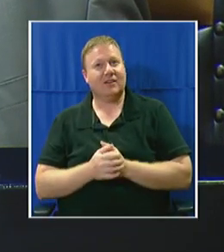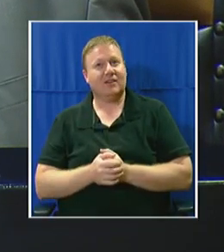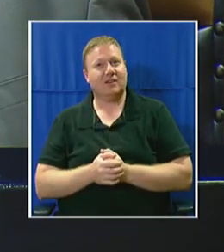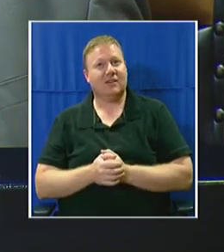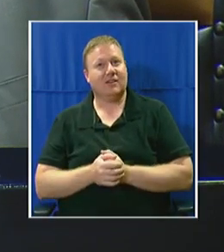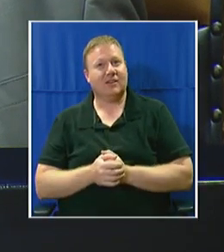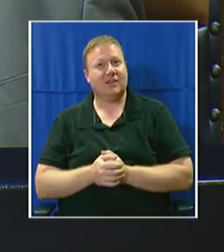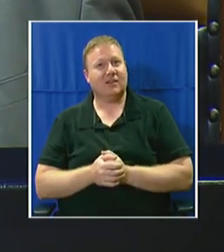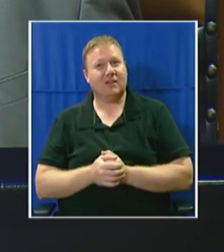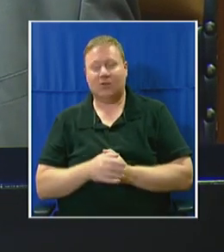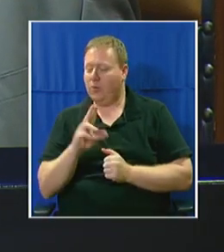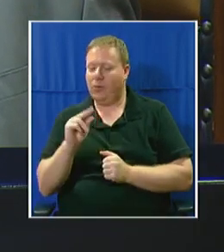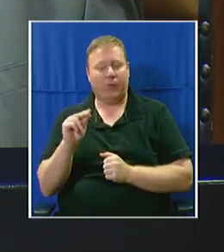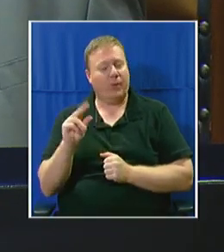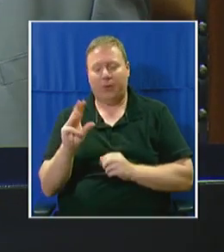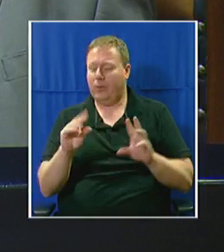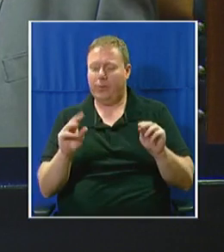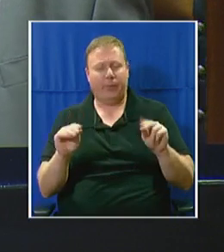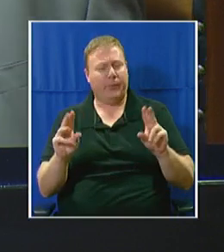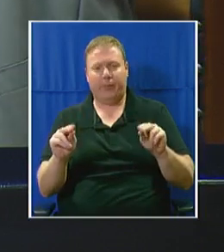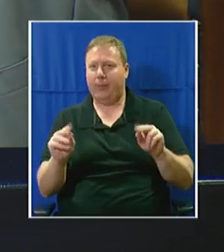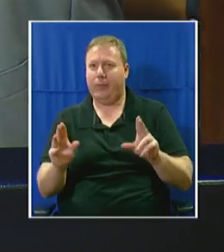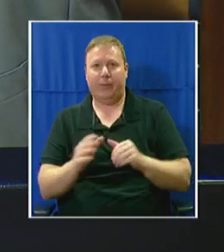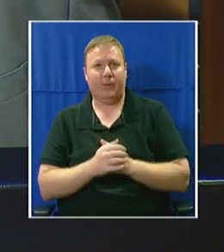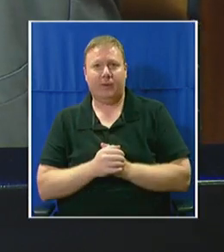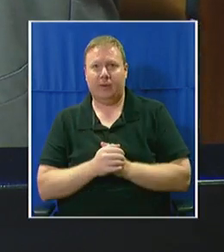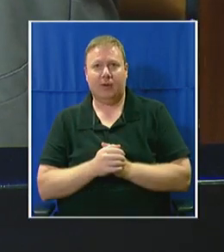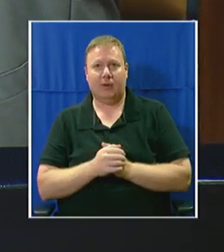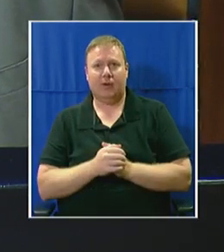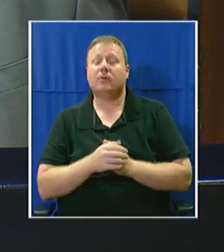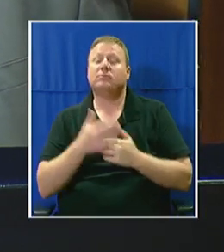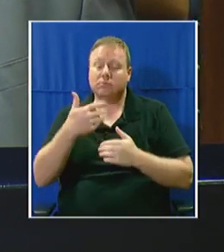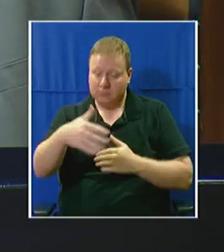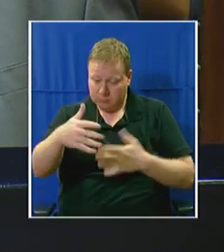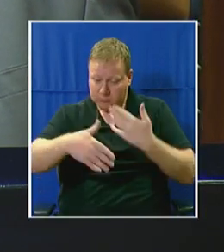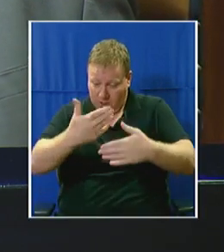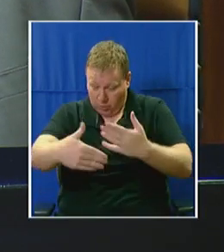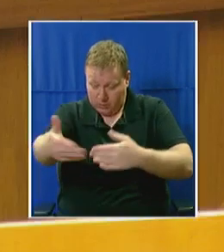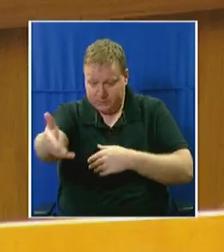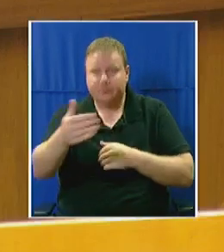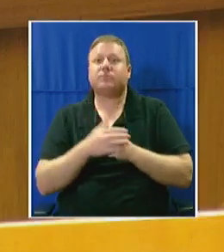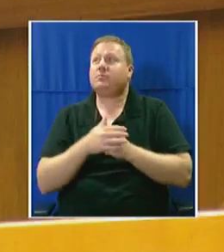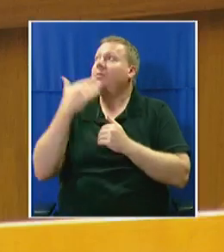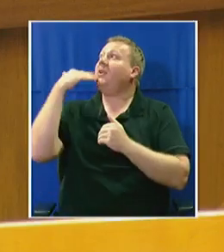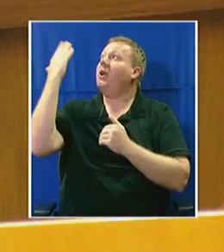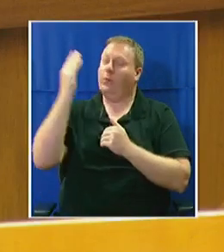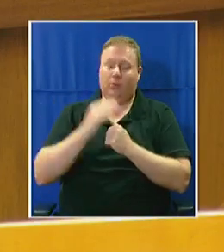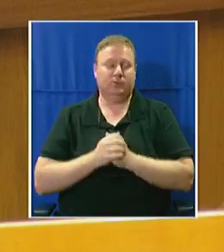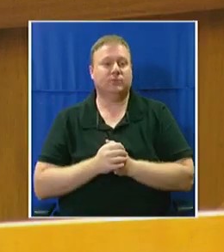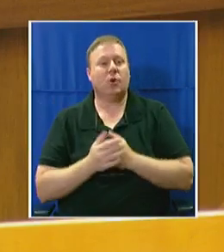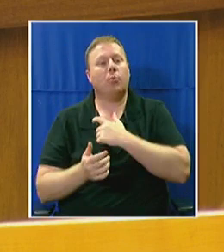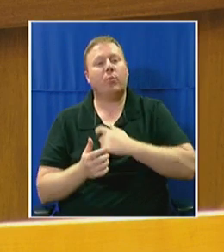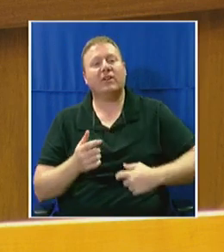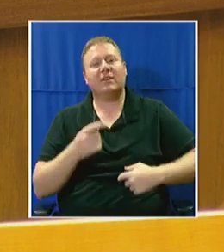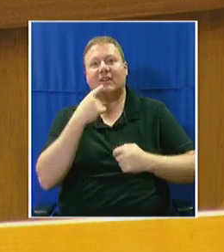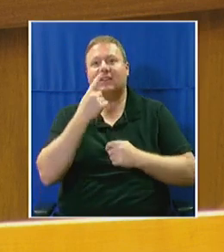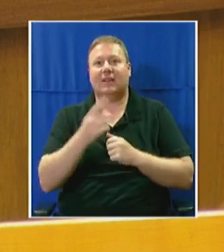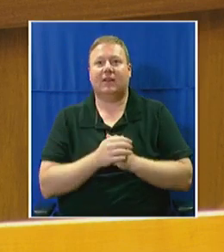really no no no no no no go ahead honorable member thank you the president said